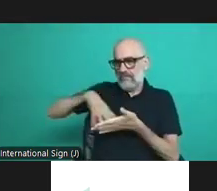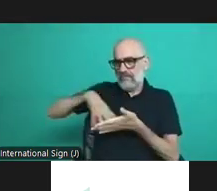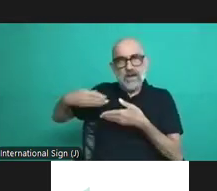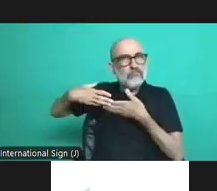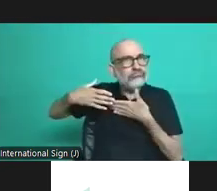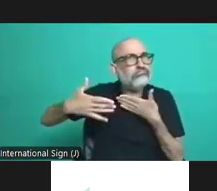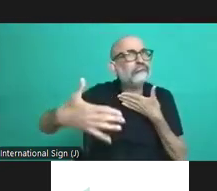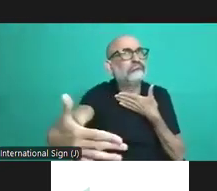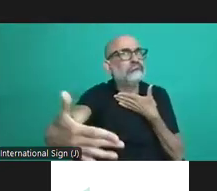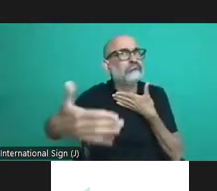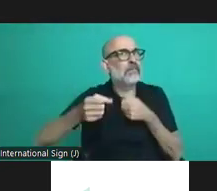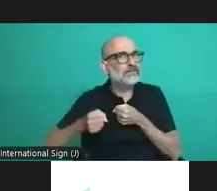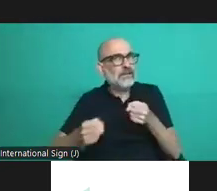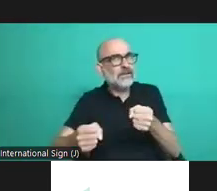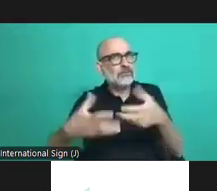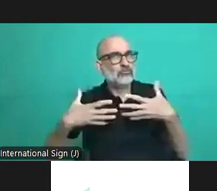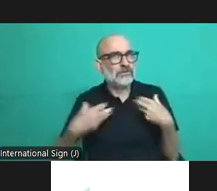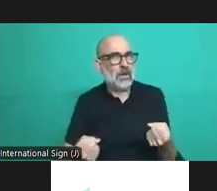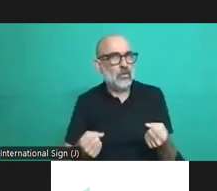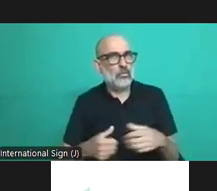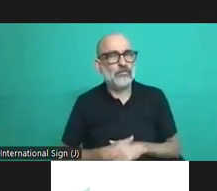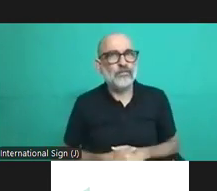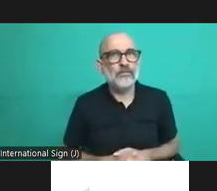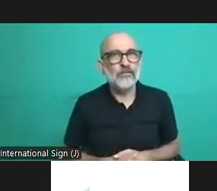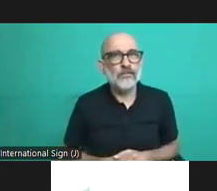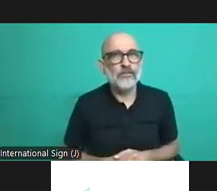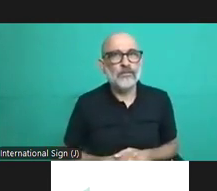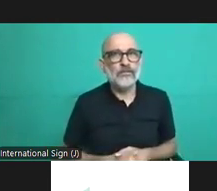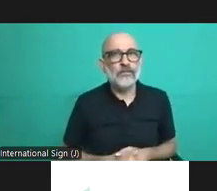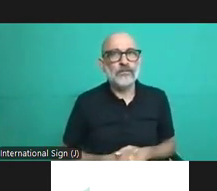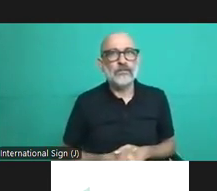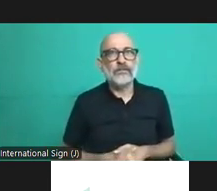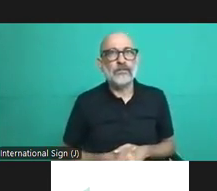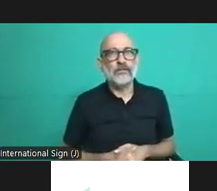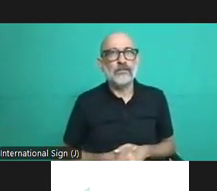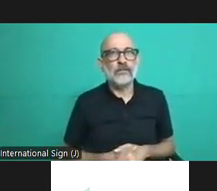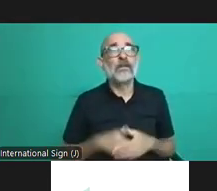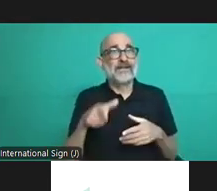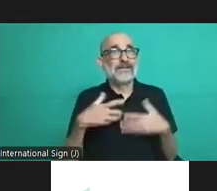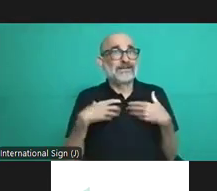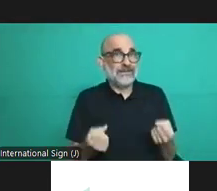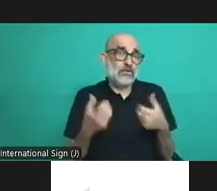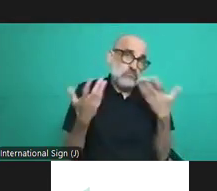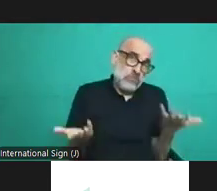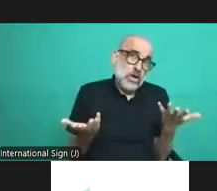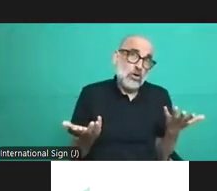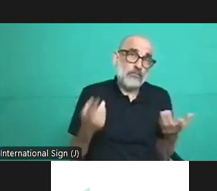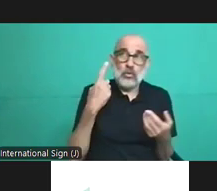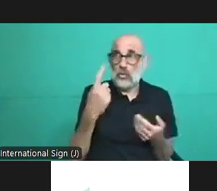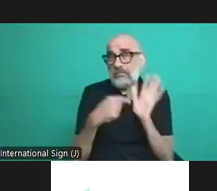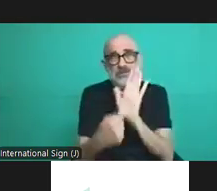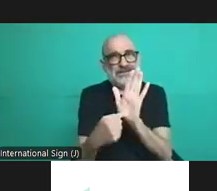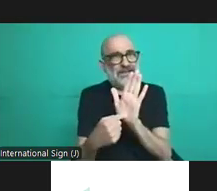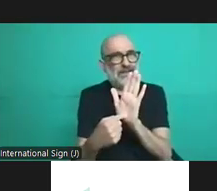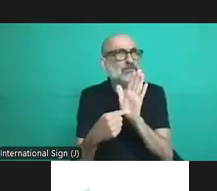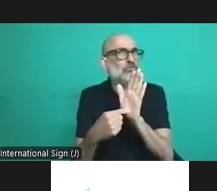Yes, that would be in short, how useful the essential public health functions are being